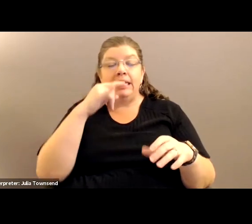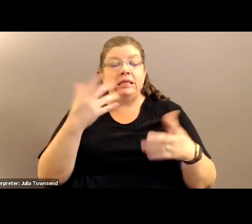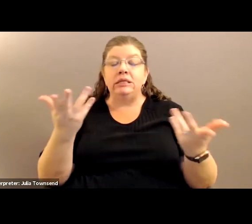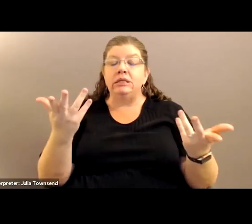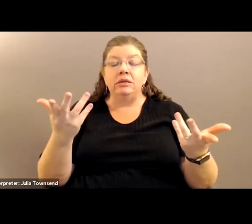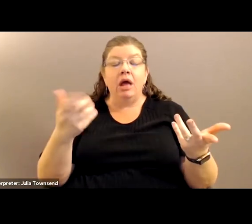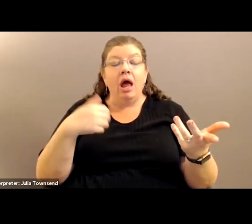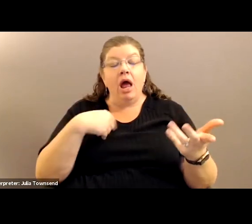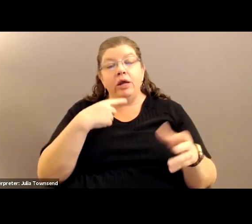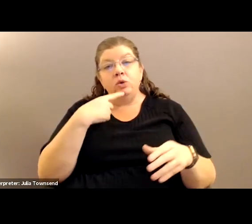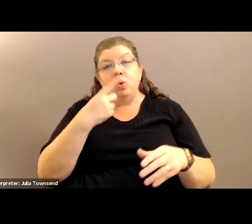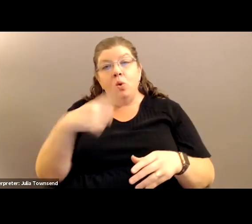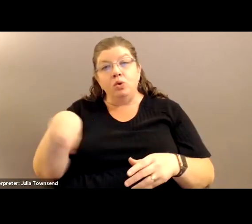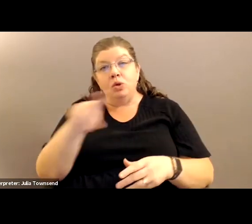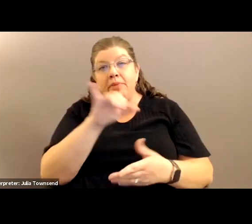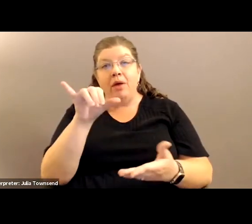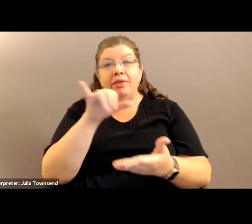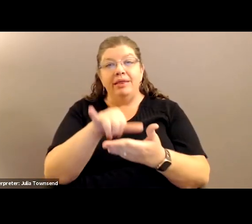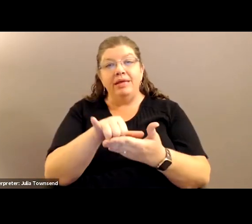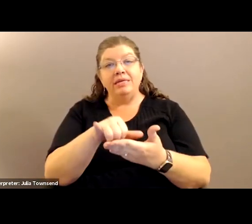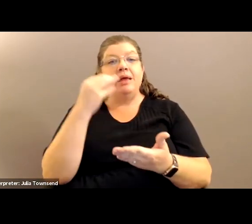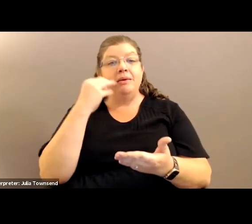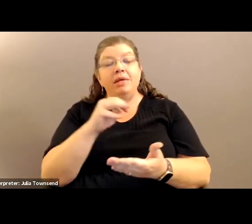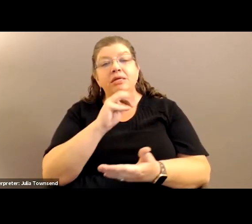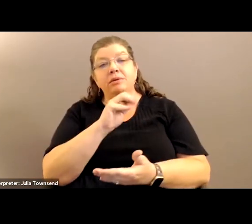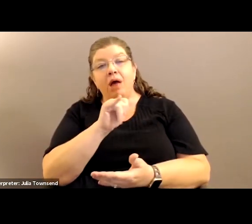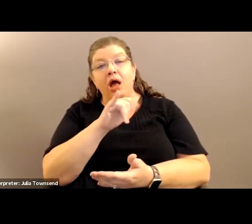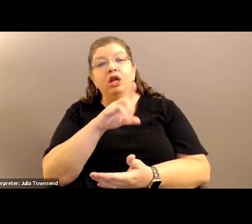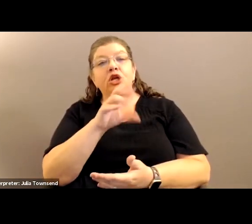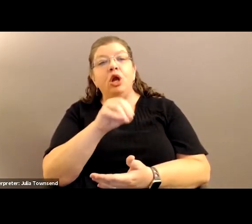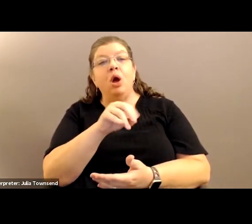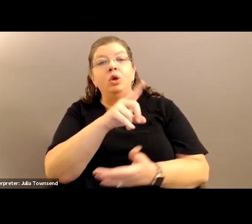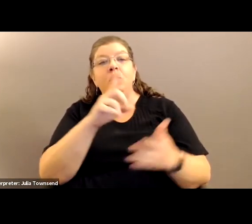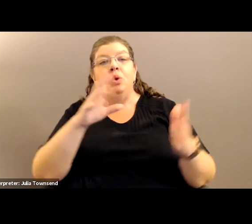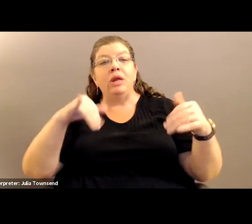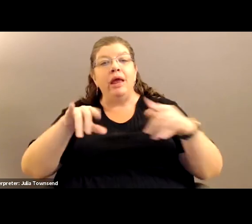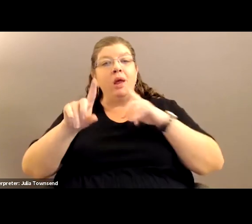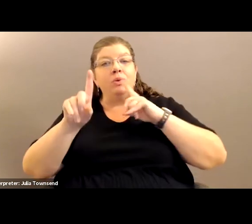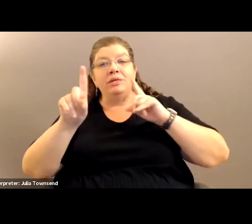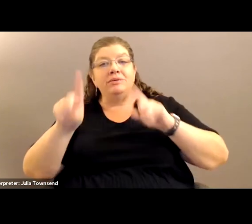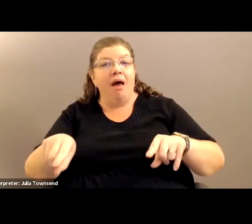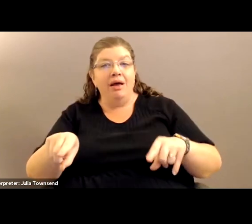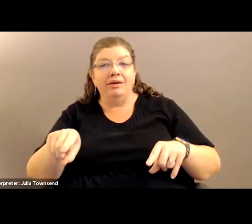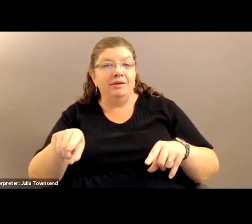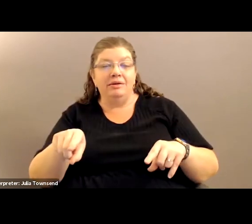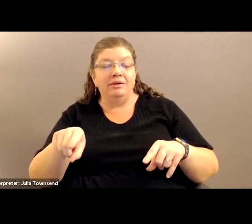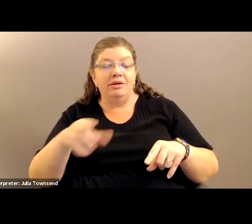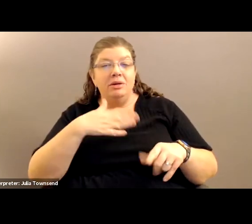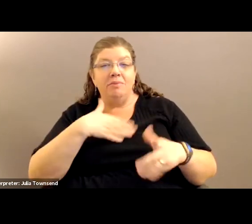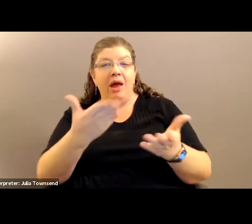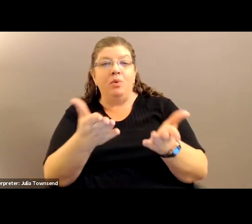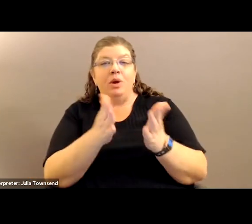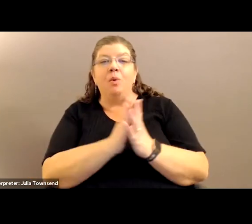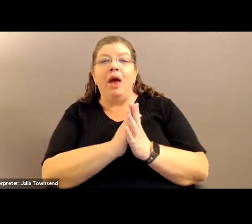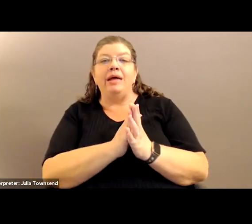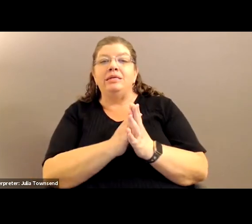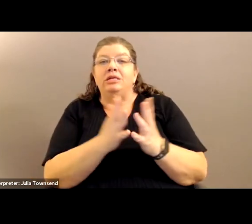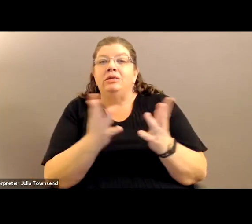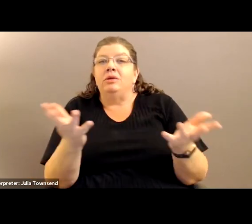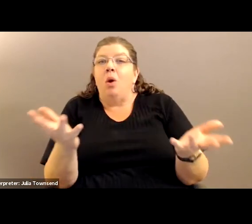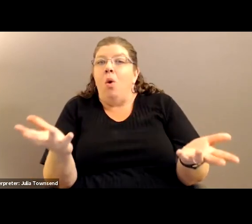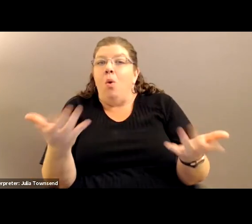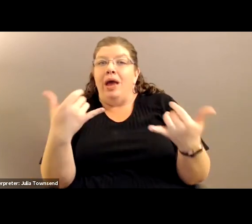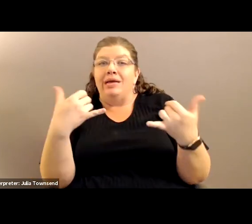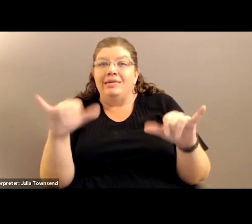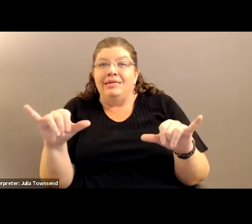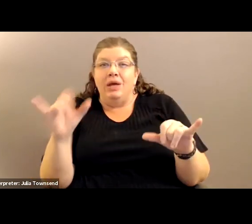i told you about this miss maldonado and you still have not responded to my request so i still